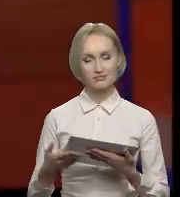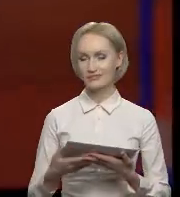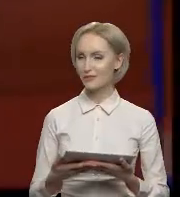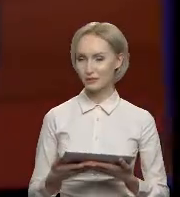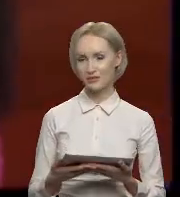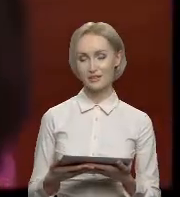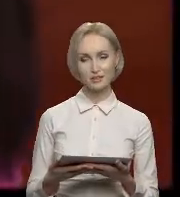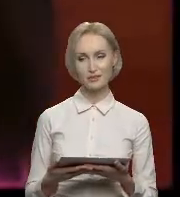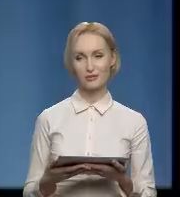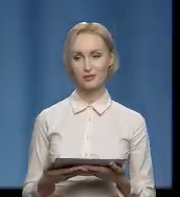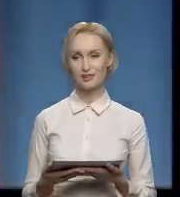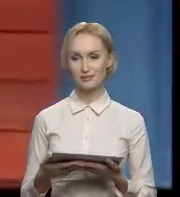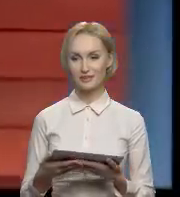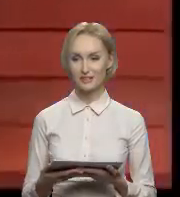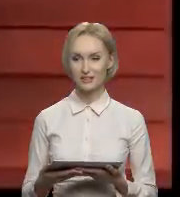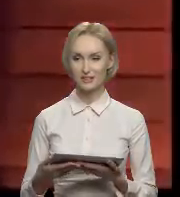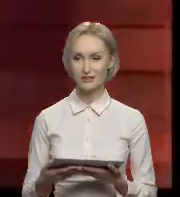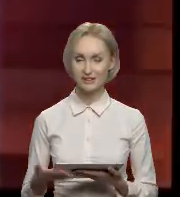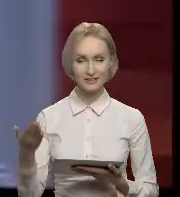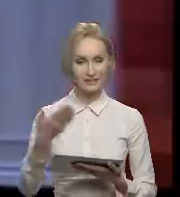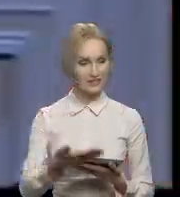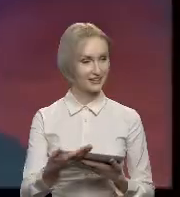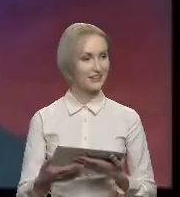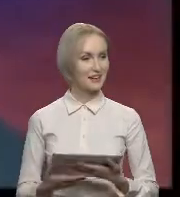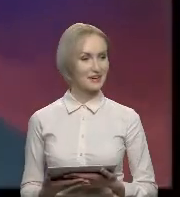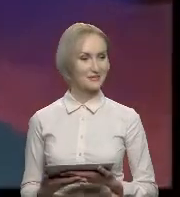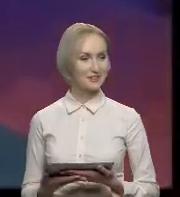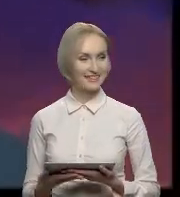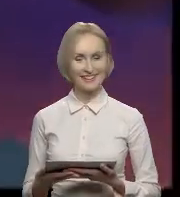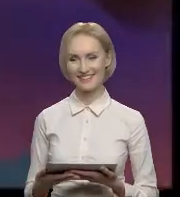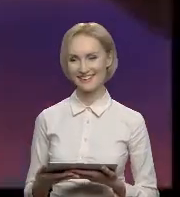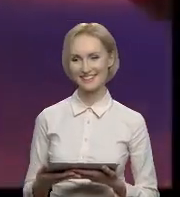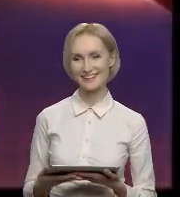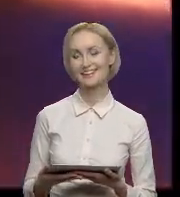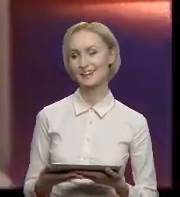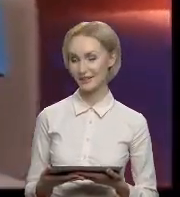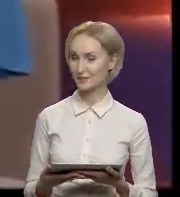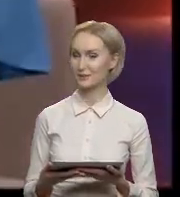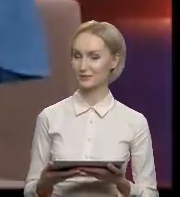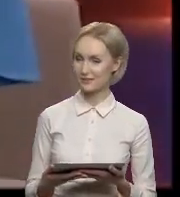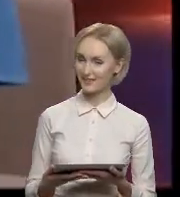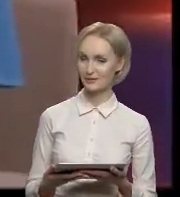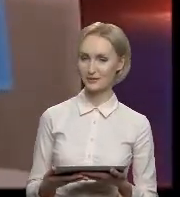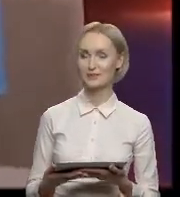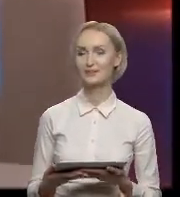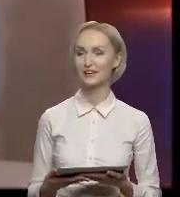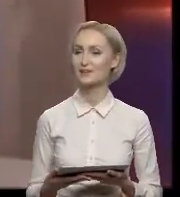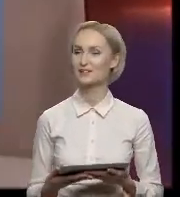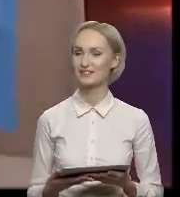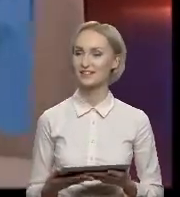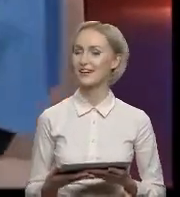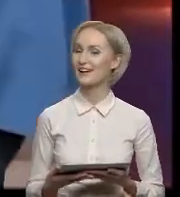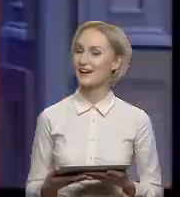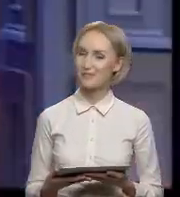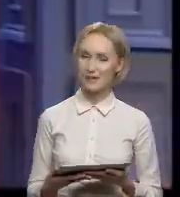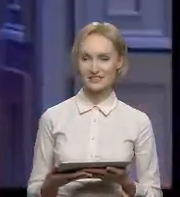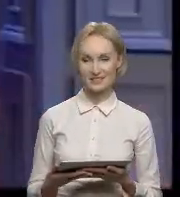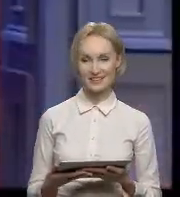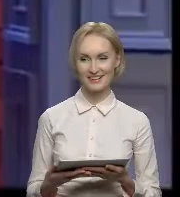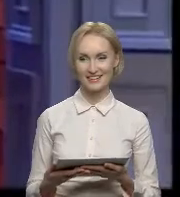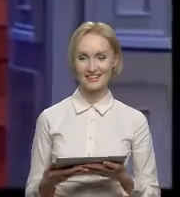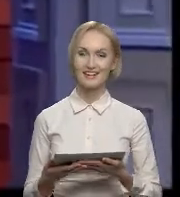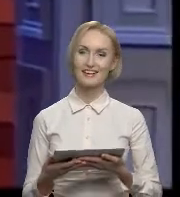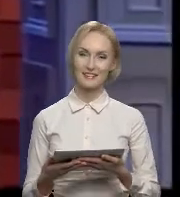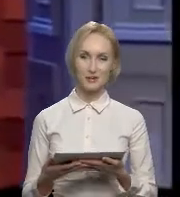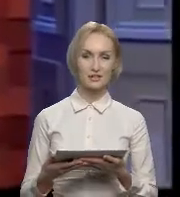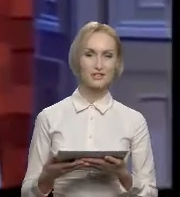Hey, Bill, man. Don't believe none of that stuff that you're talking, man. She's lying. Tell me what's going on. It's all a lie, man. Let me tell you,